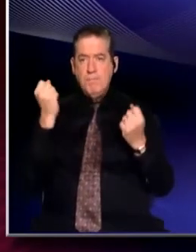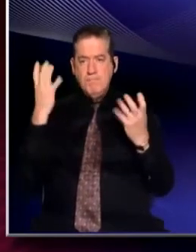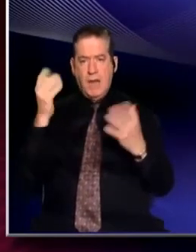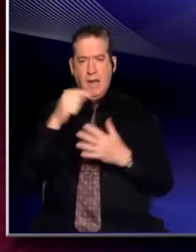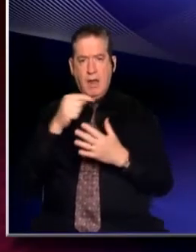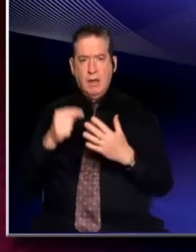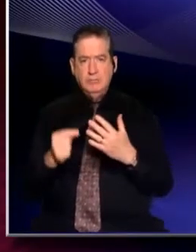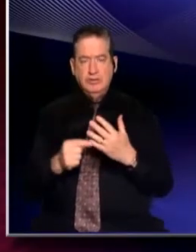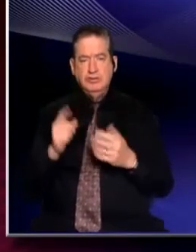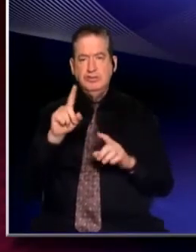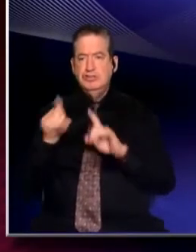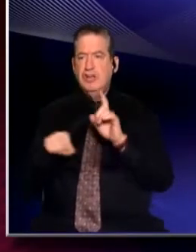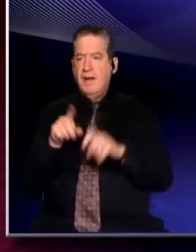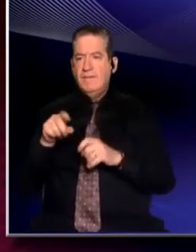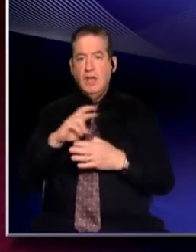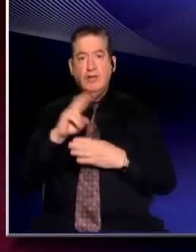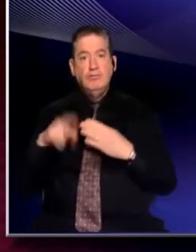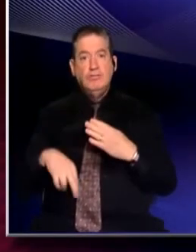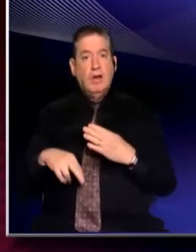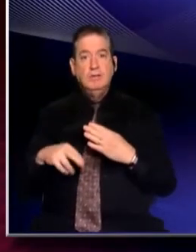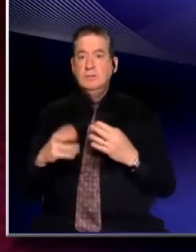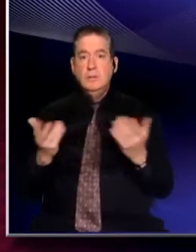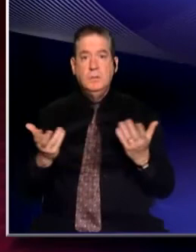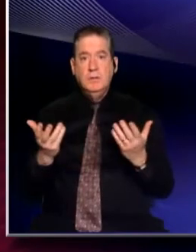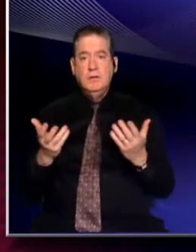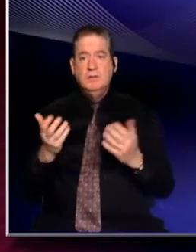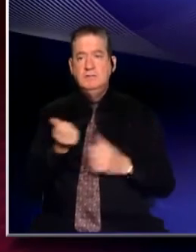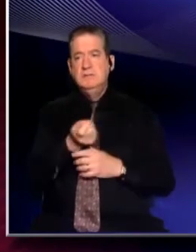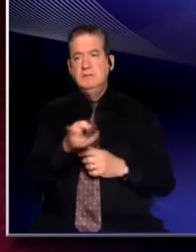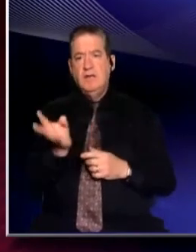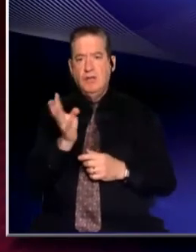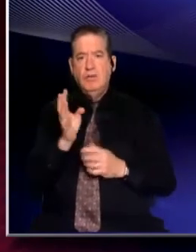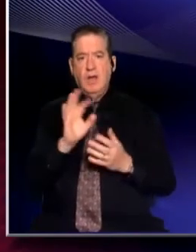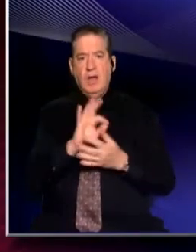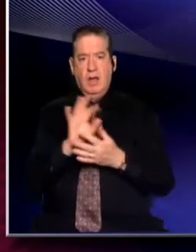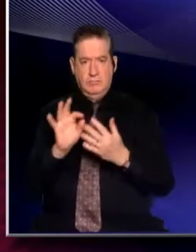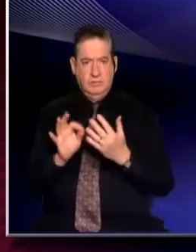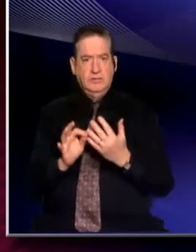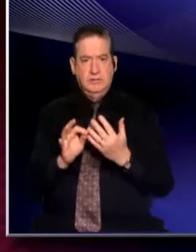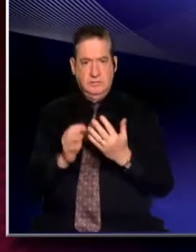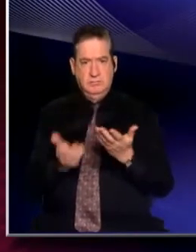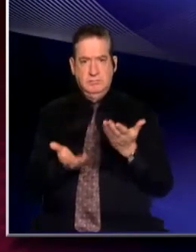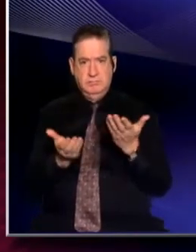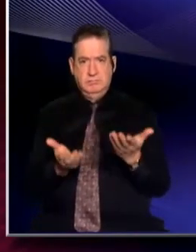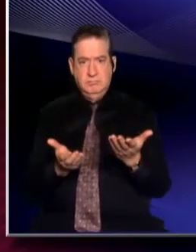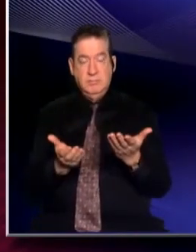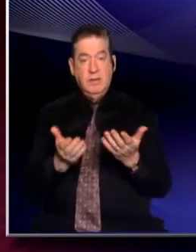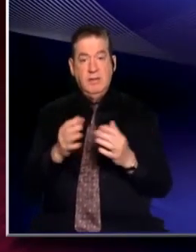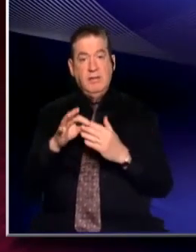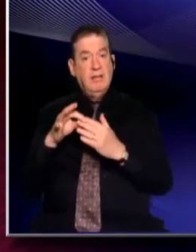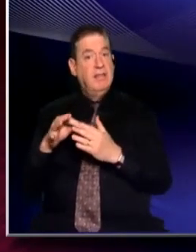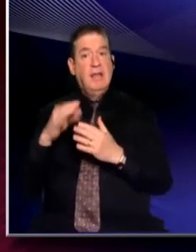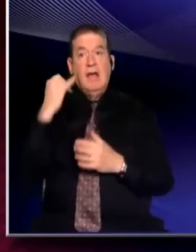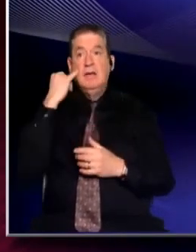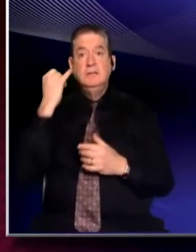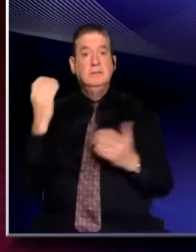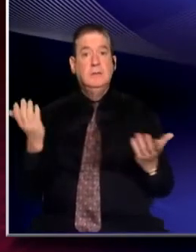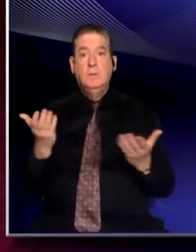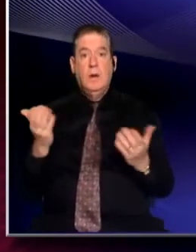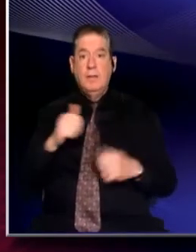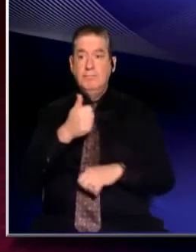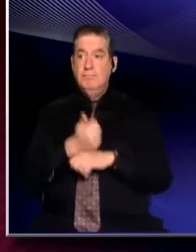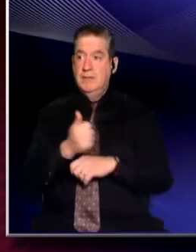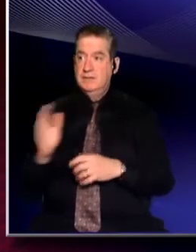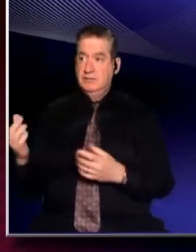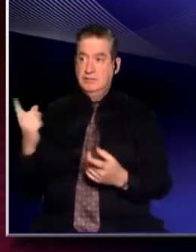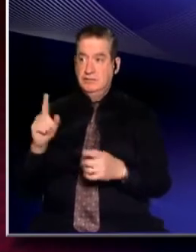survey results, there were several options put forth. The leading idea was to have, based on the survey